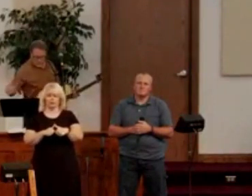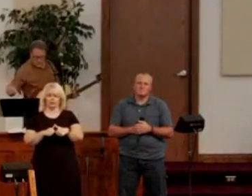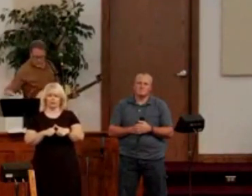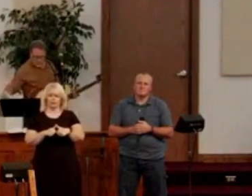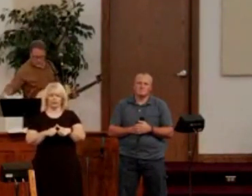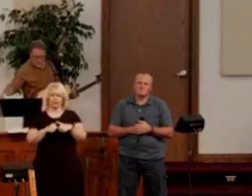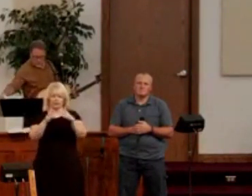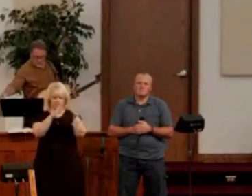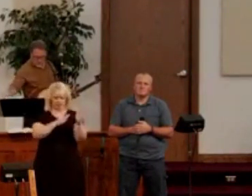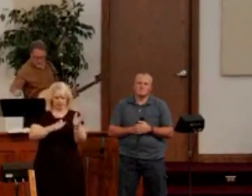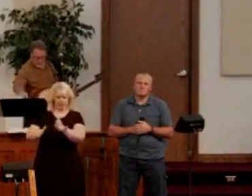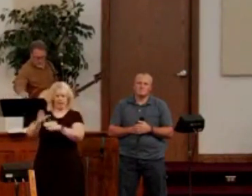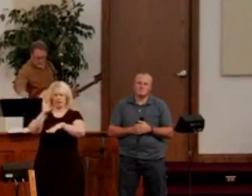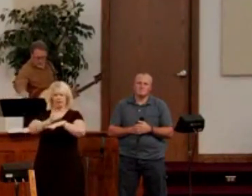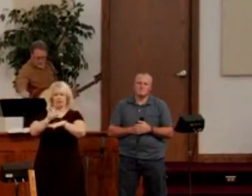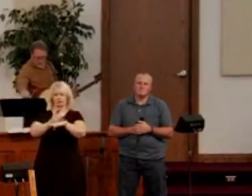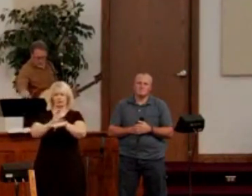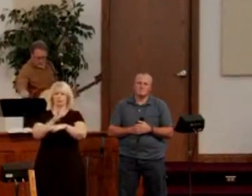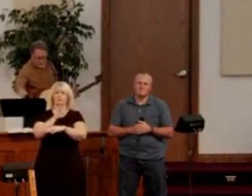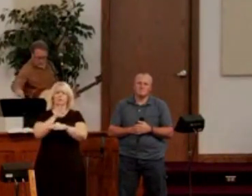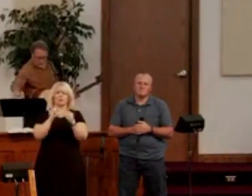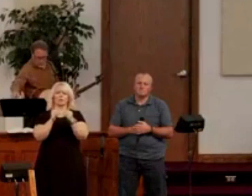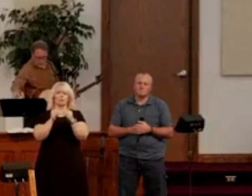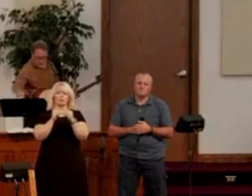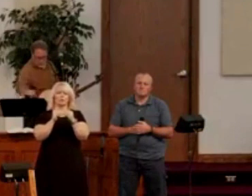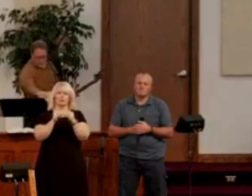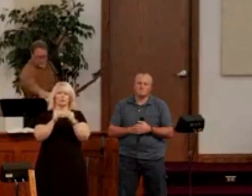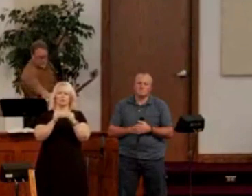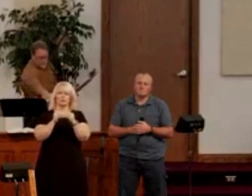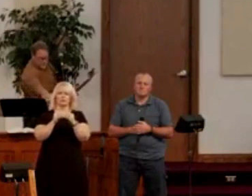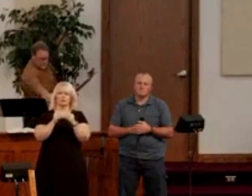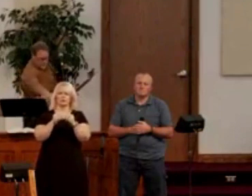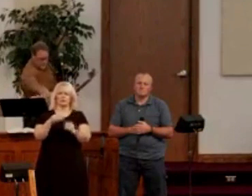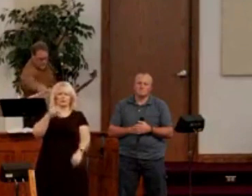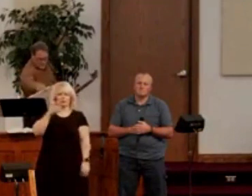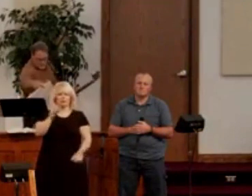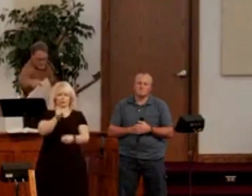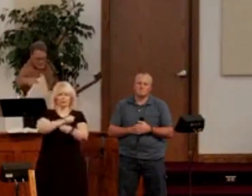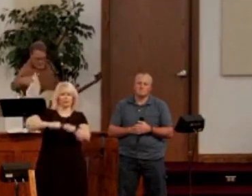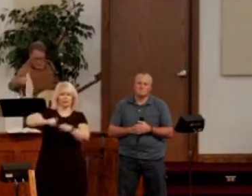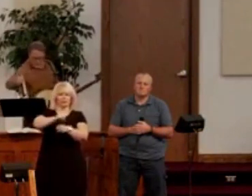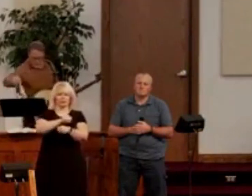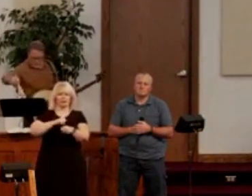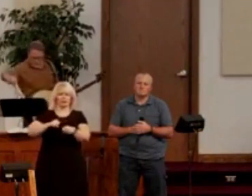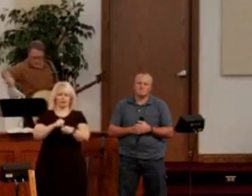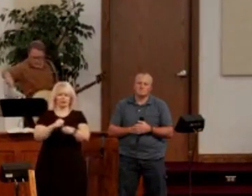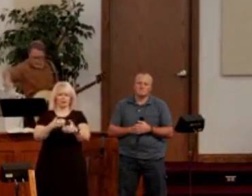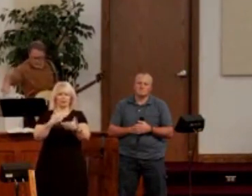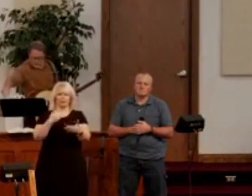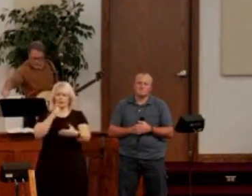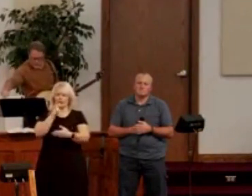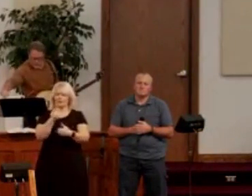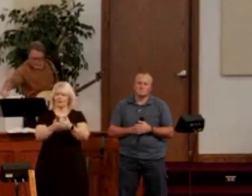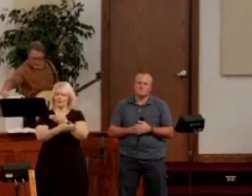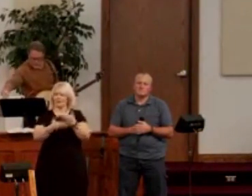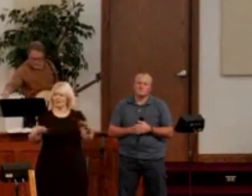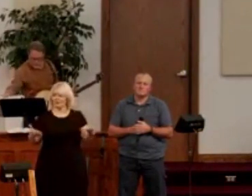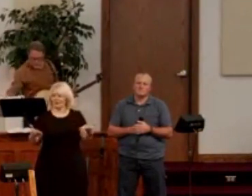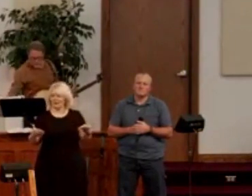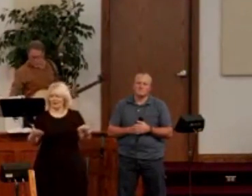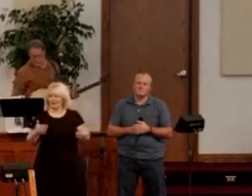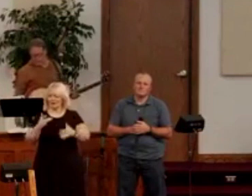vision of the church. If you want to talk more about it, man, I'll drink two or three cup of coffees before I end up telling you everything. But